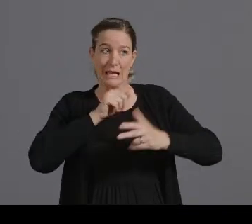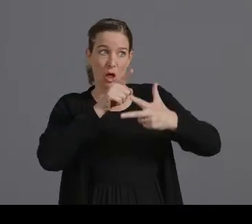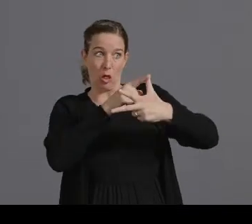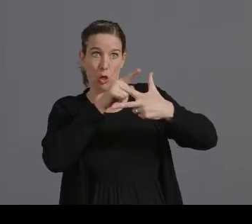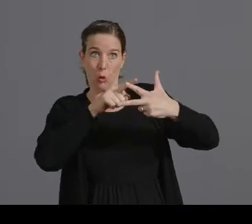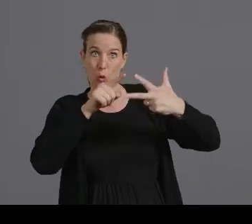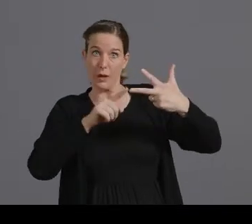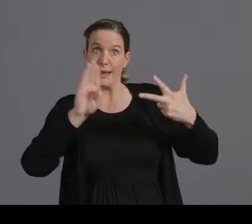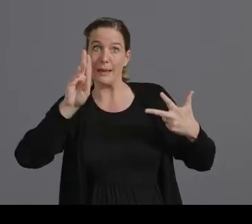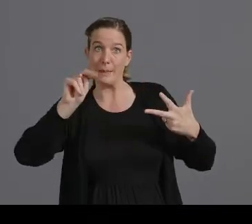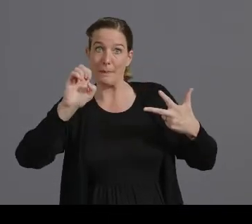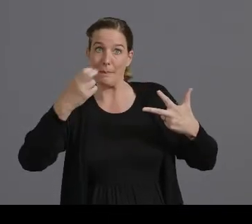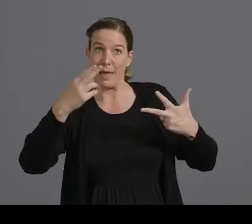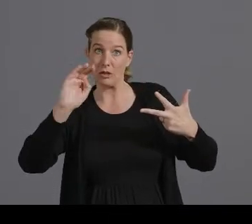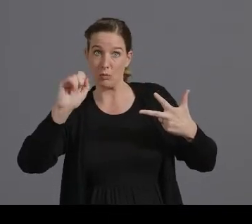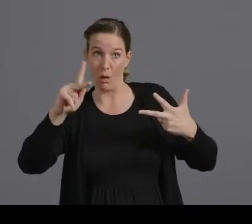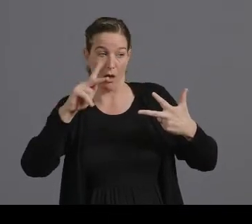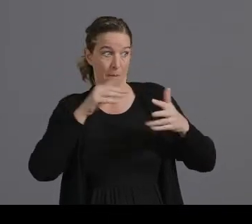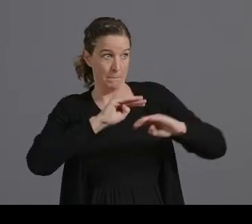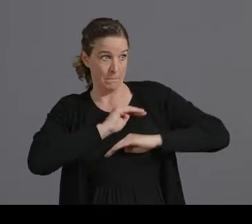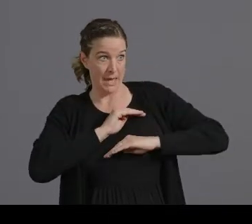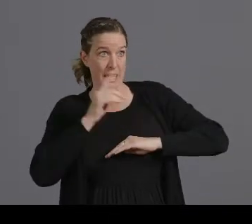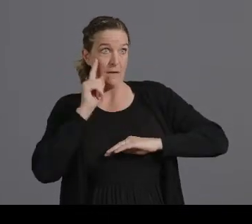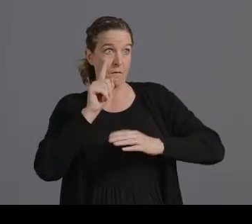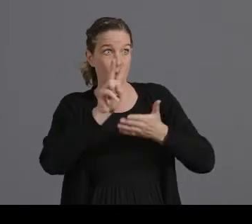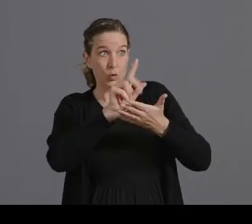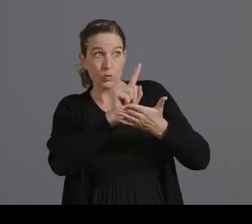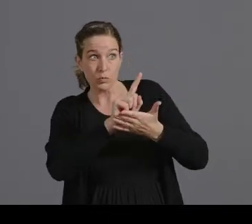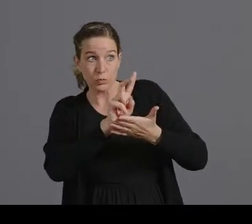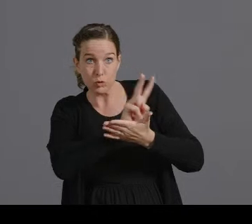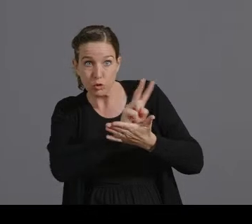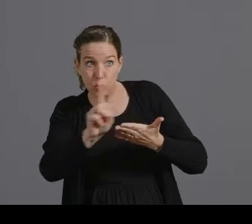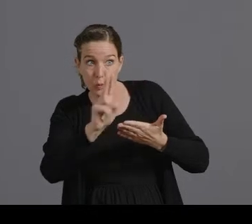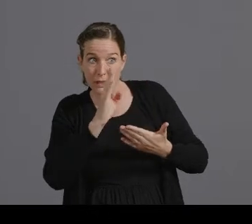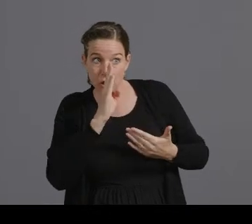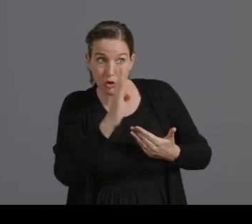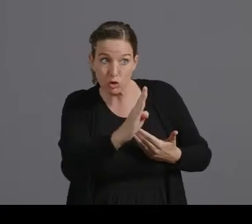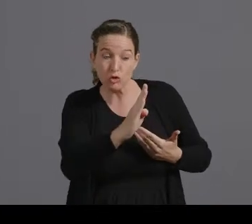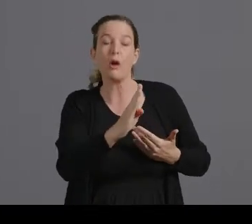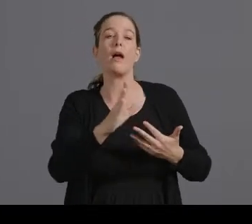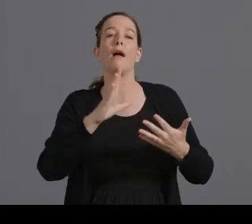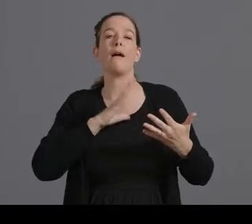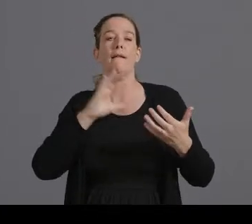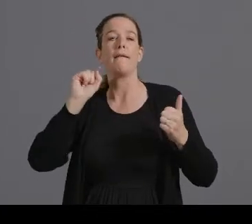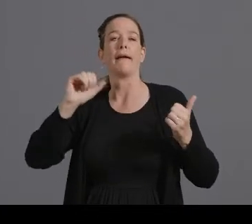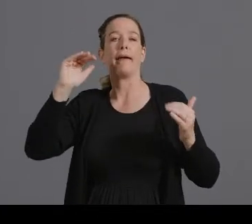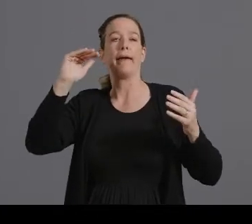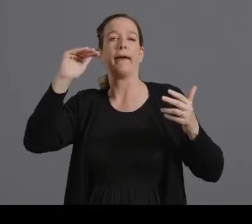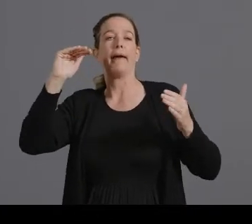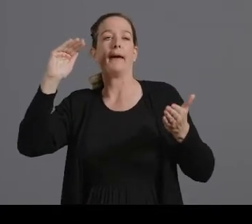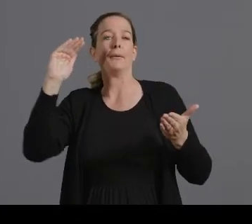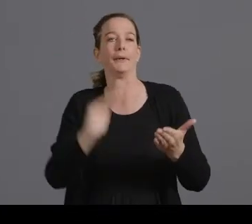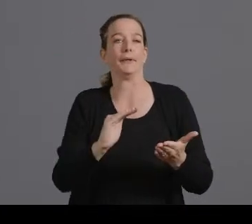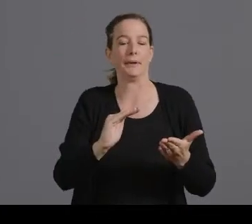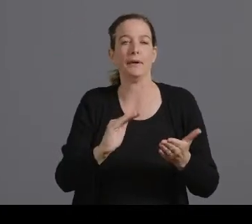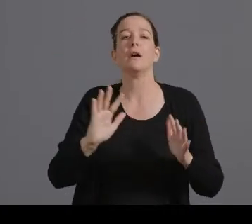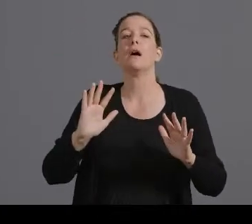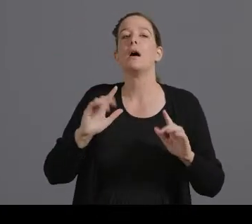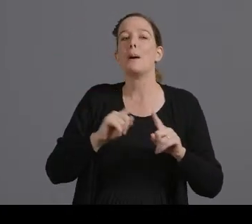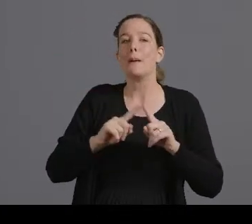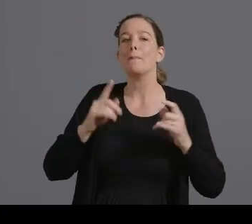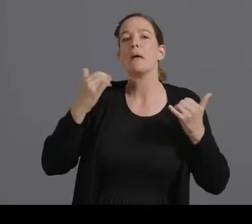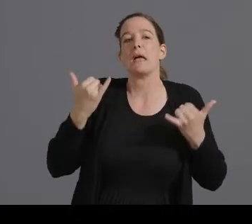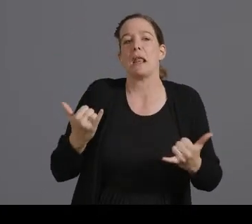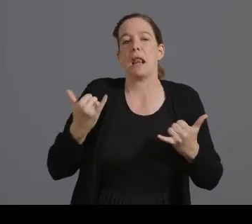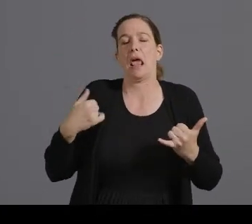order to either be in the higher or lower category. There are only two benchmarks. It's case rate and percent